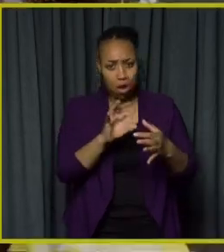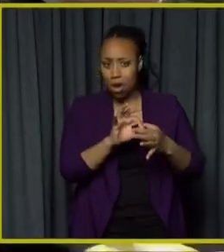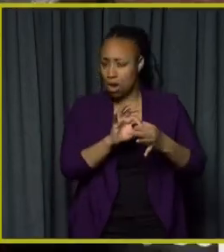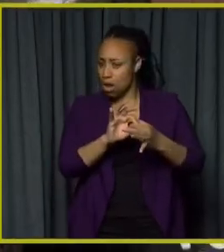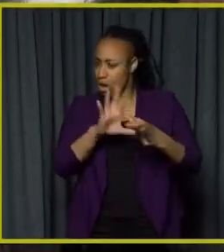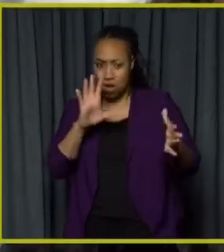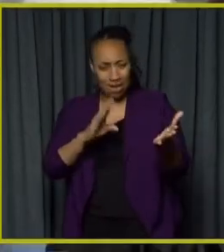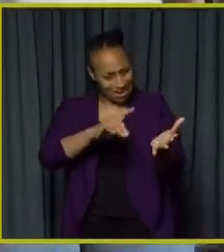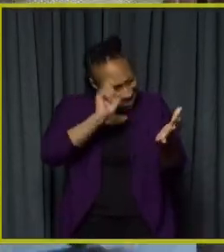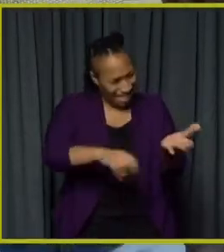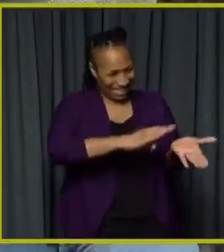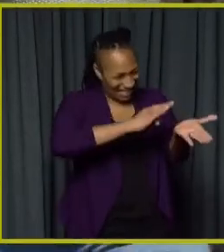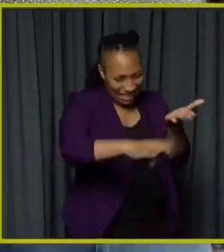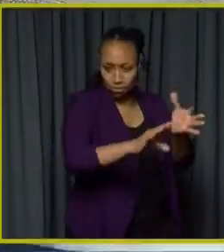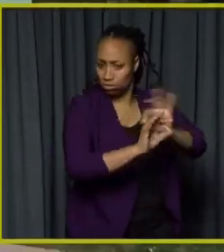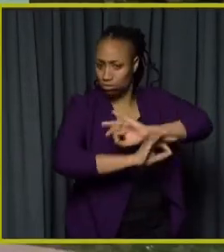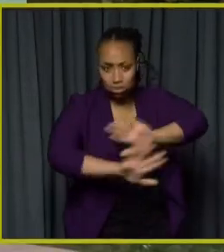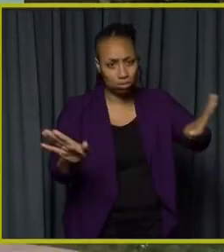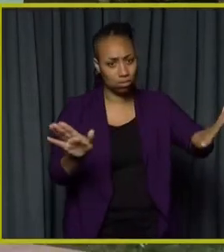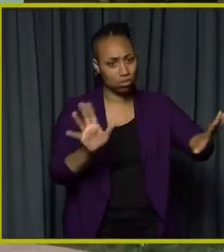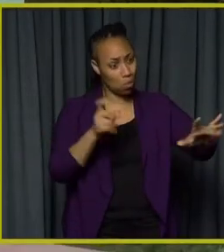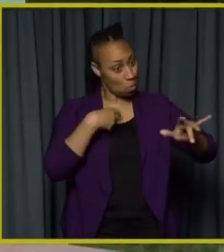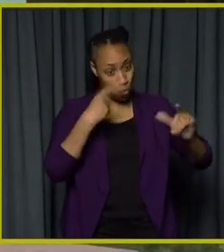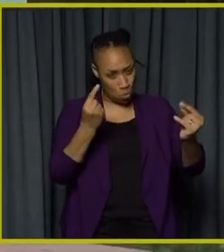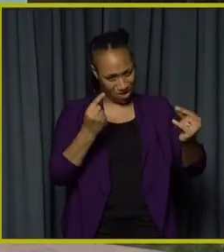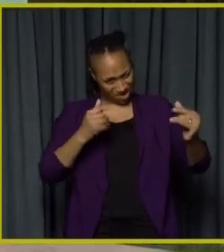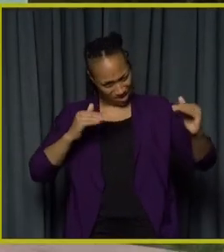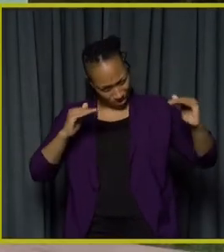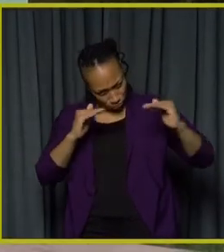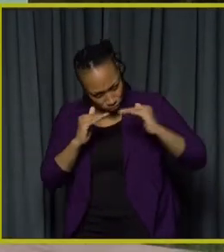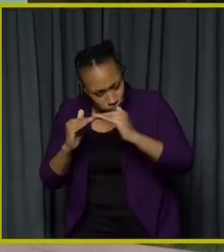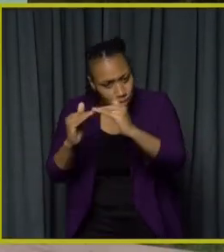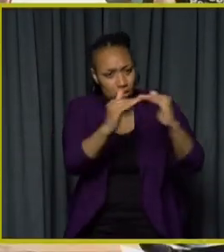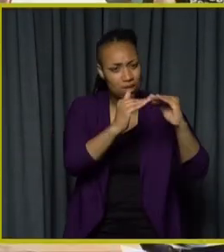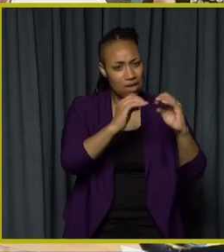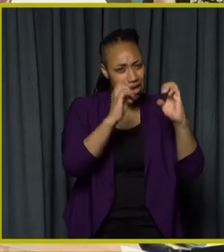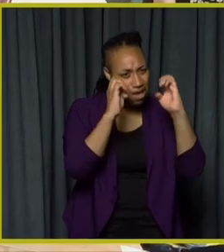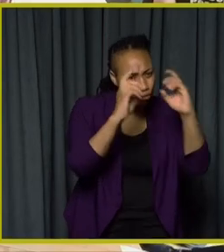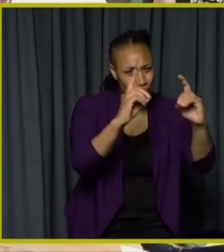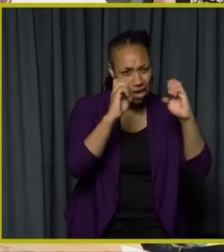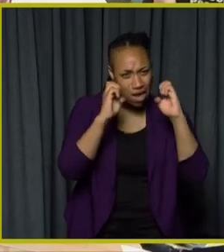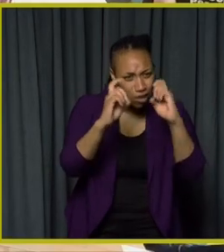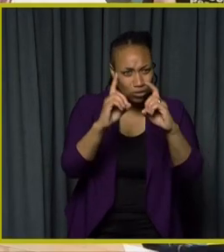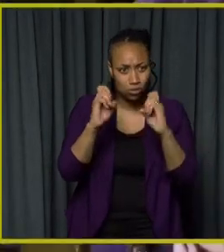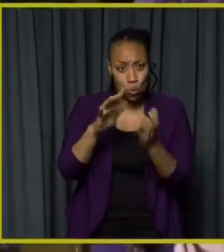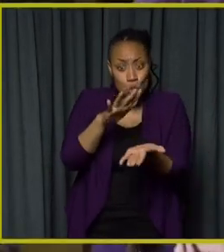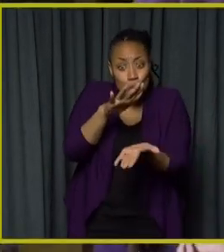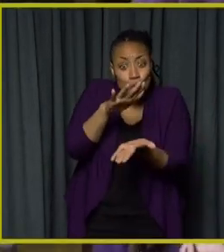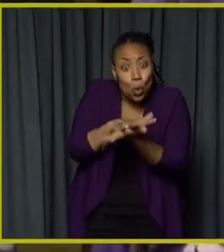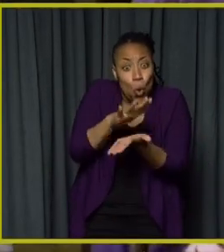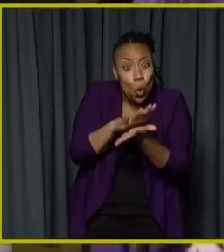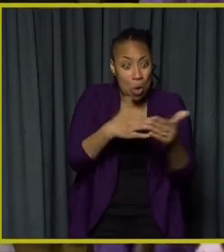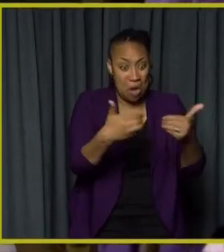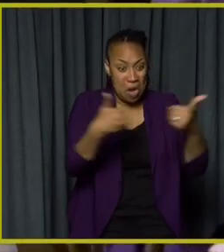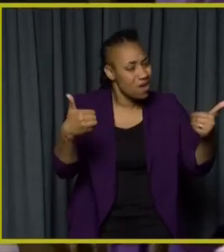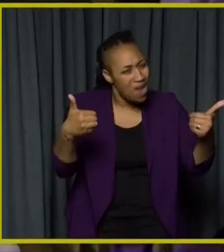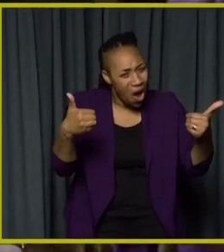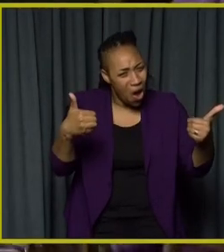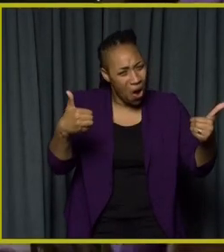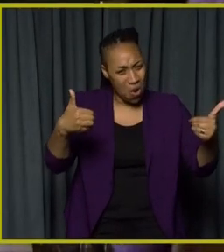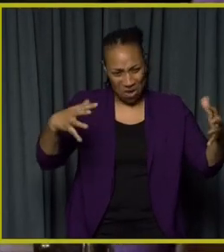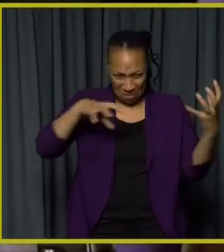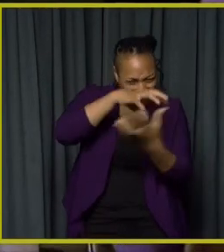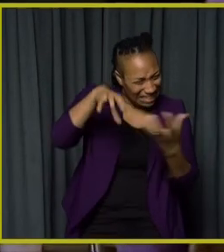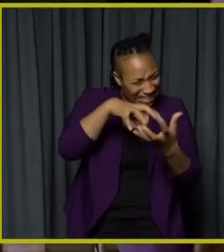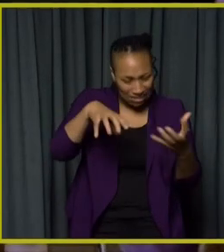education. We demand an end to the resegregation of schools. We demand free tuition at